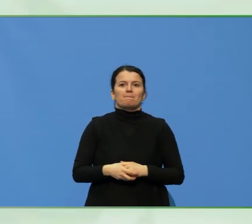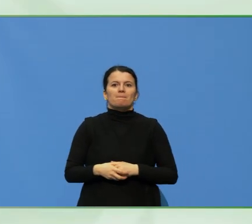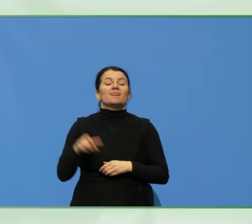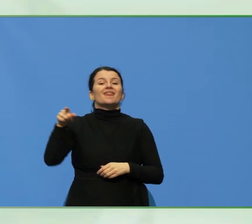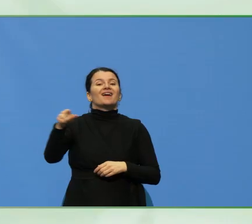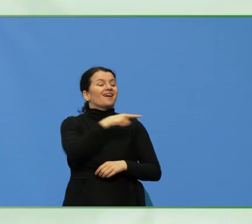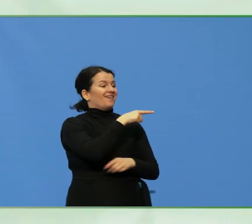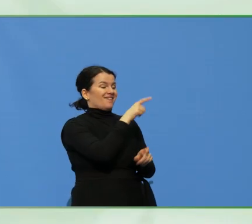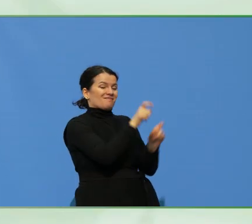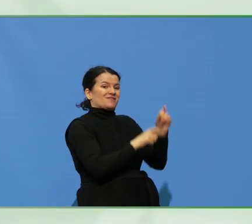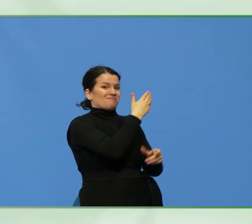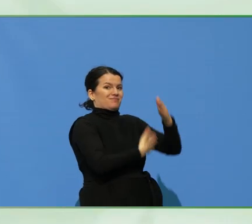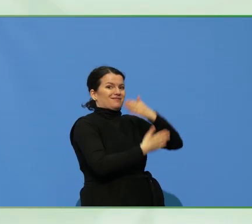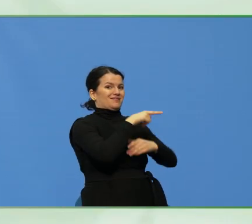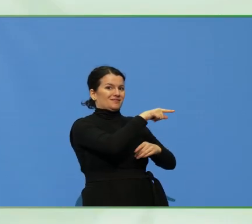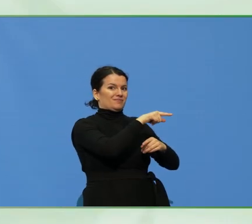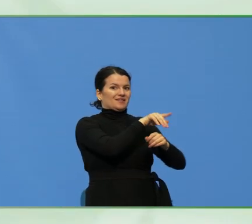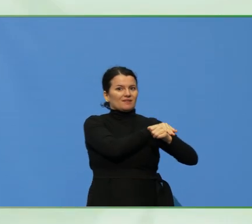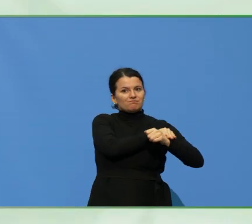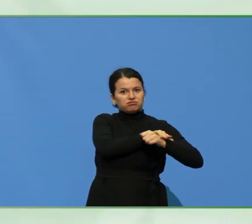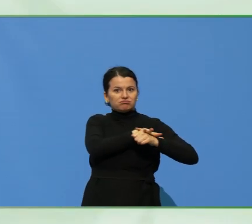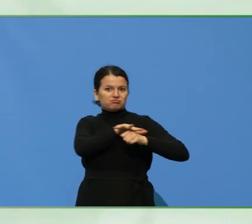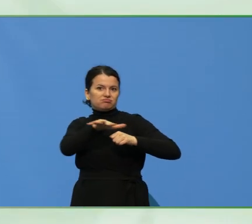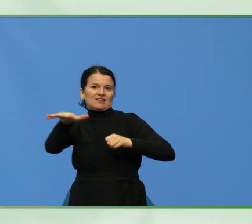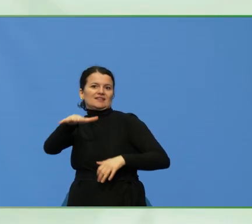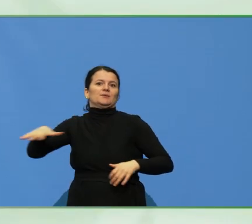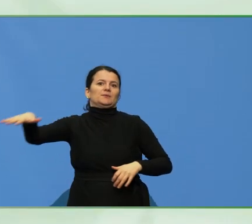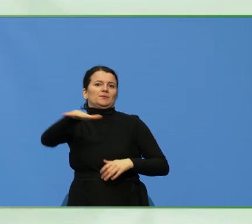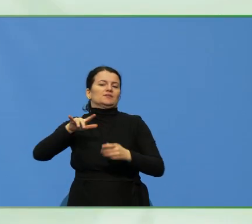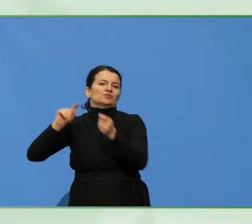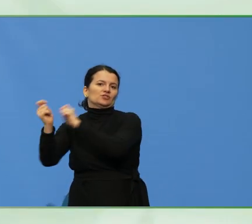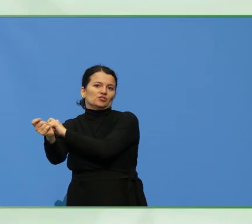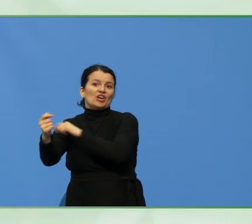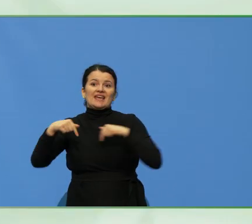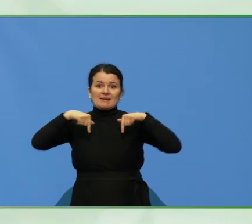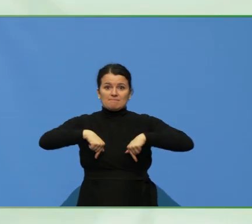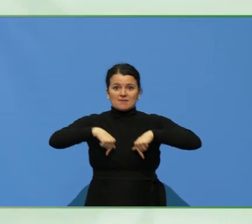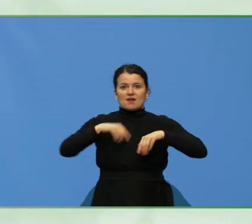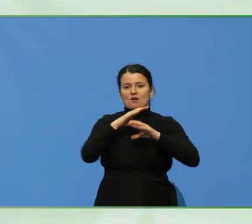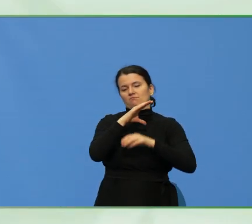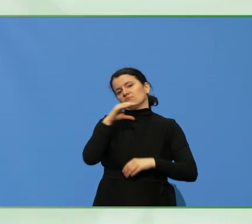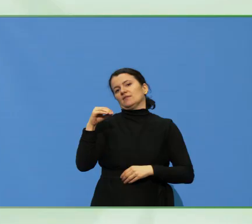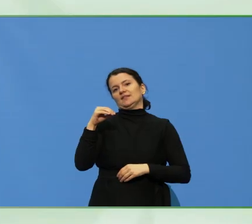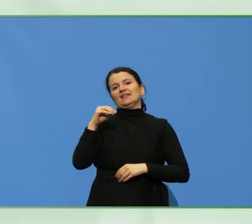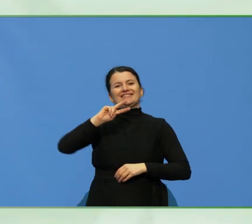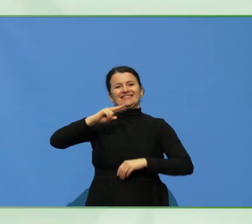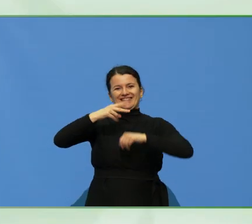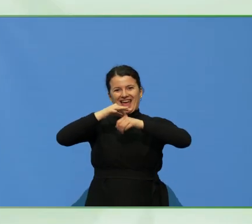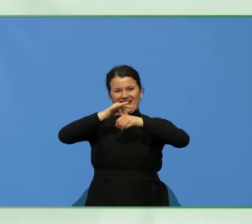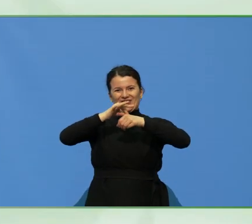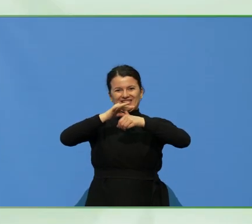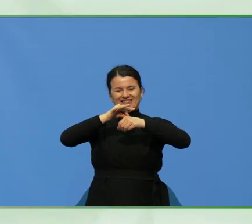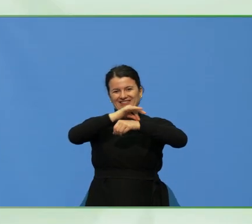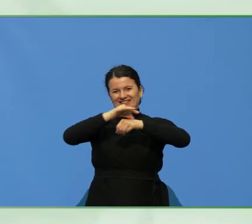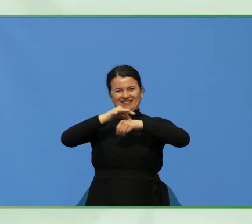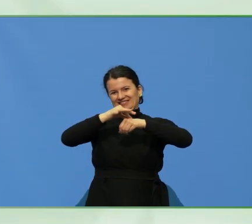disabilities. That is what we are doing at Second Skin. And we believe that in changing this industry, what a powerful